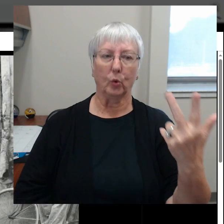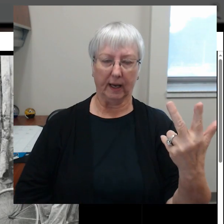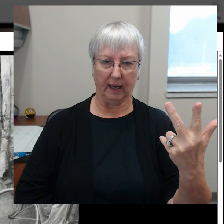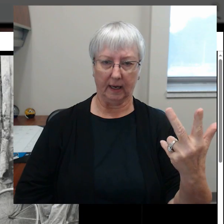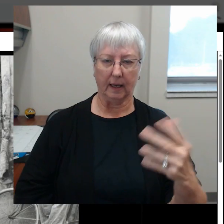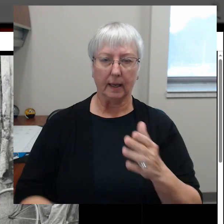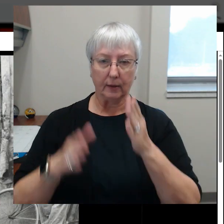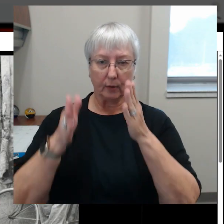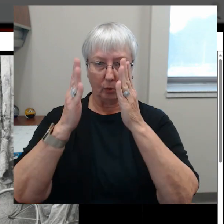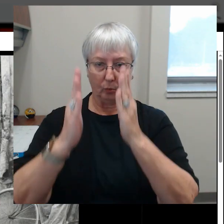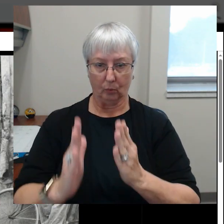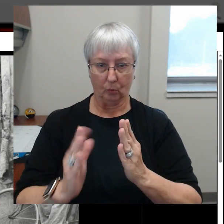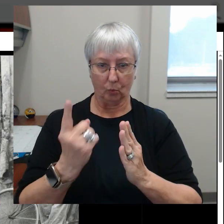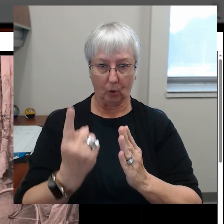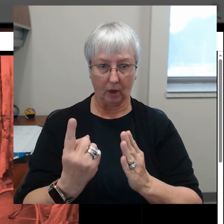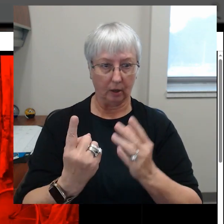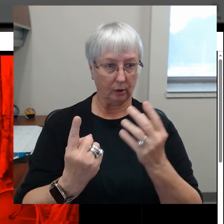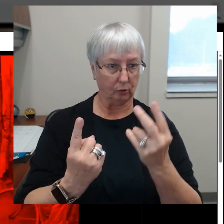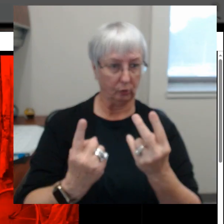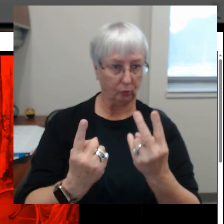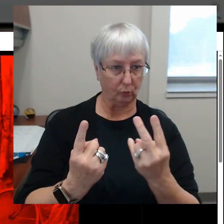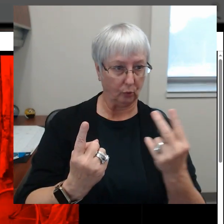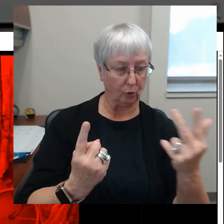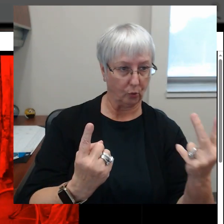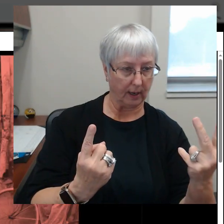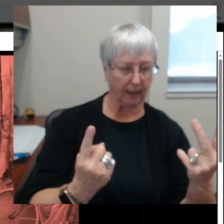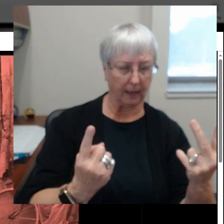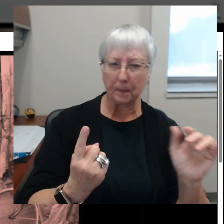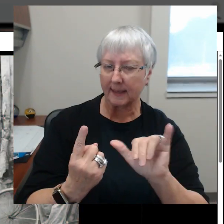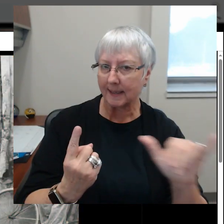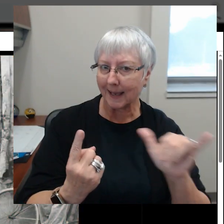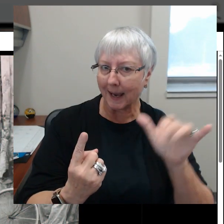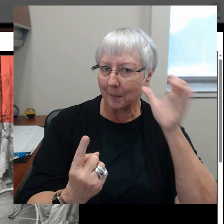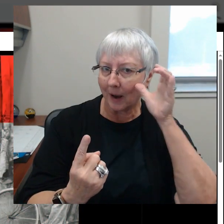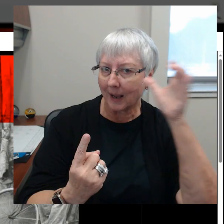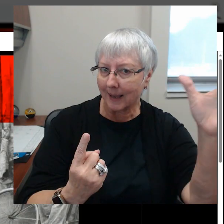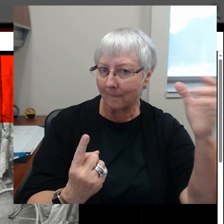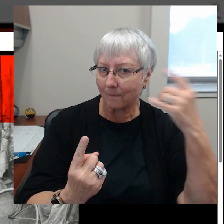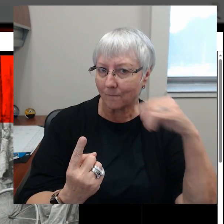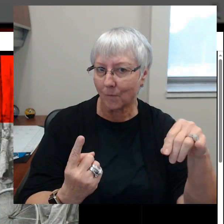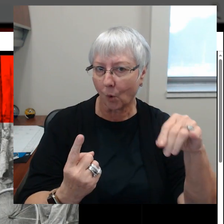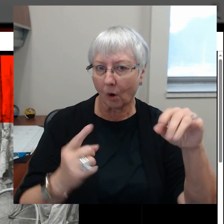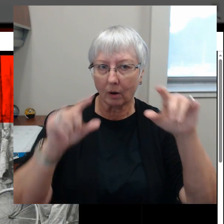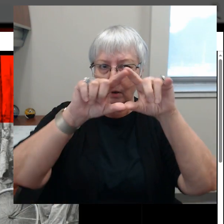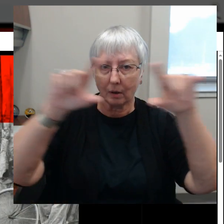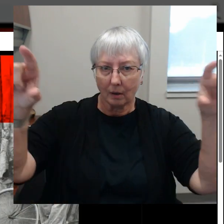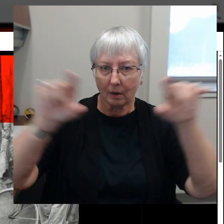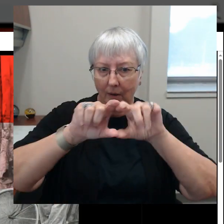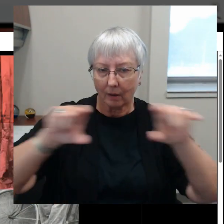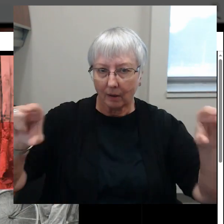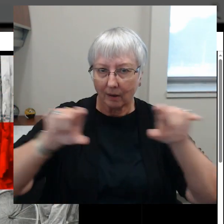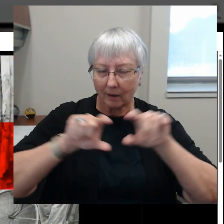the subjects vertically into 3 groups, but used the same approach horizontally.